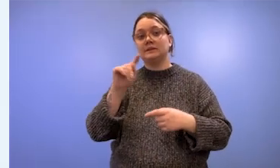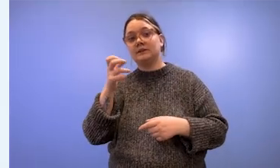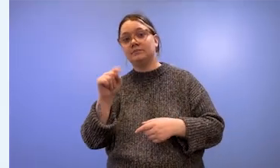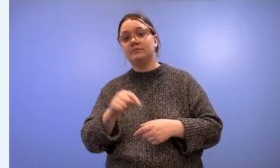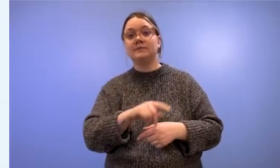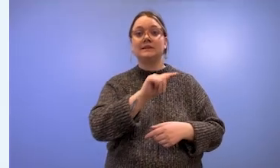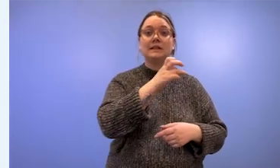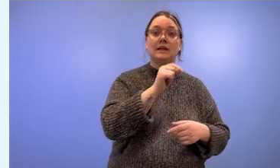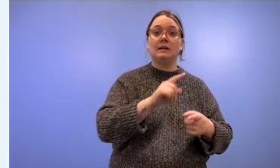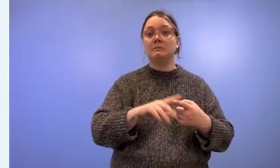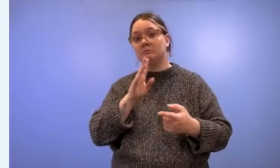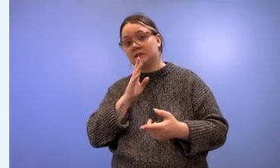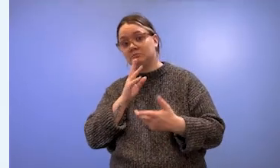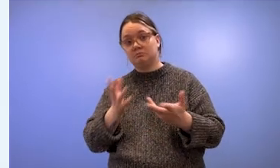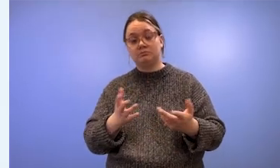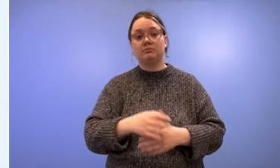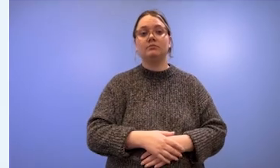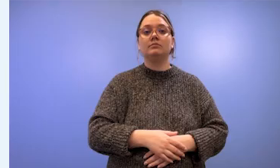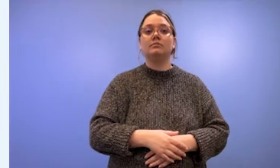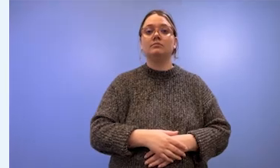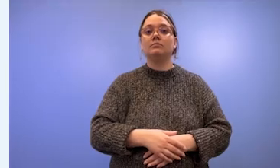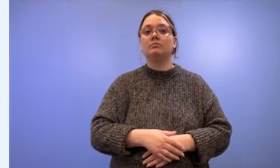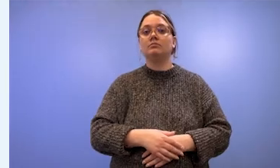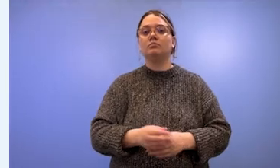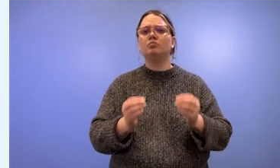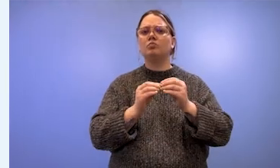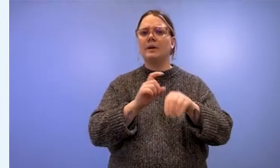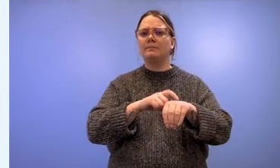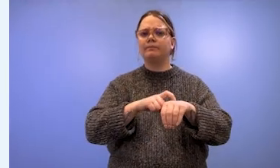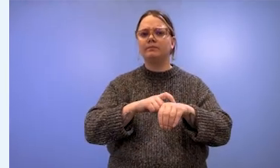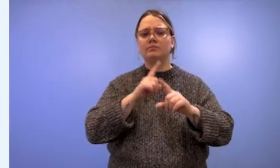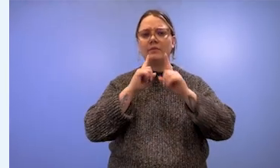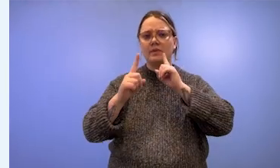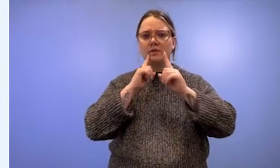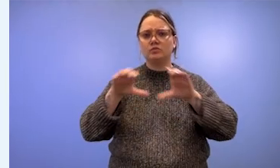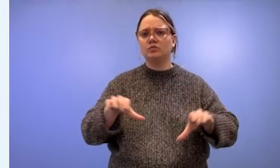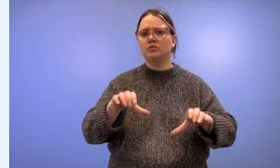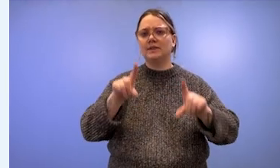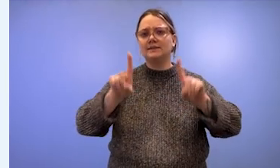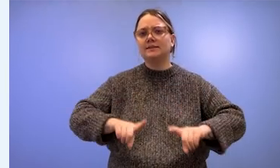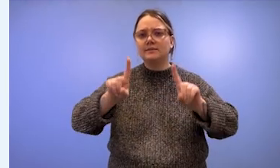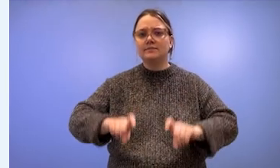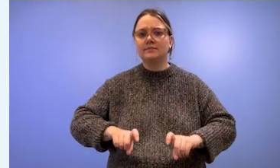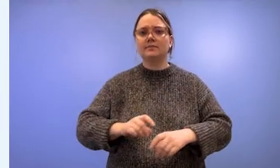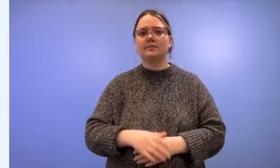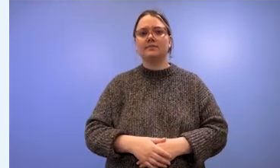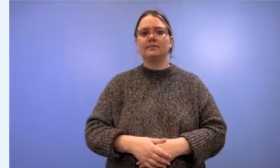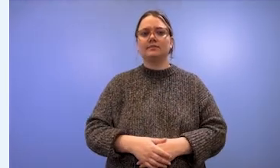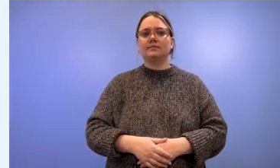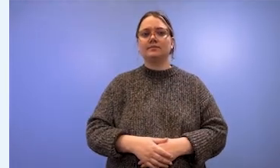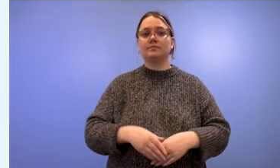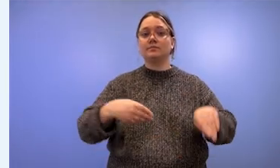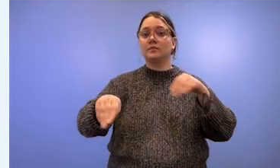or text to speech, and extra time during the interview to complete testing, or flexible working